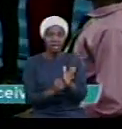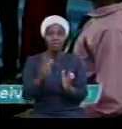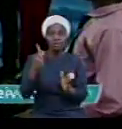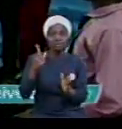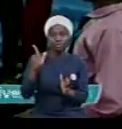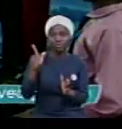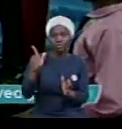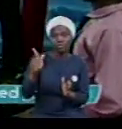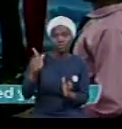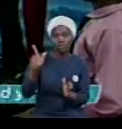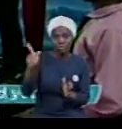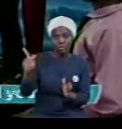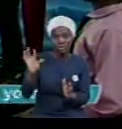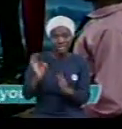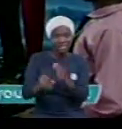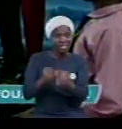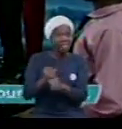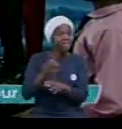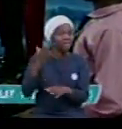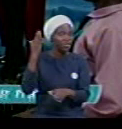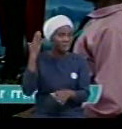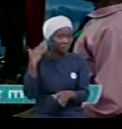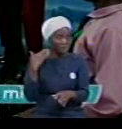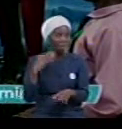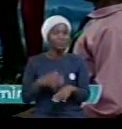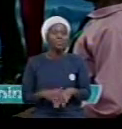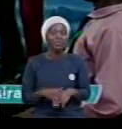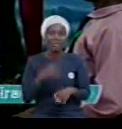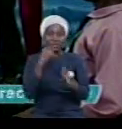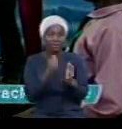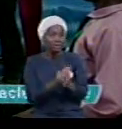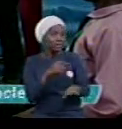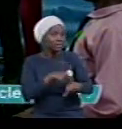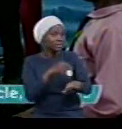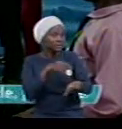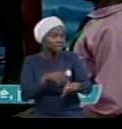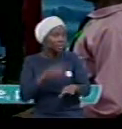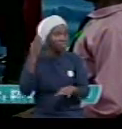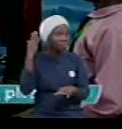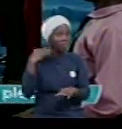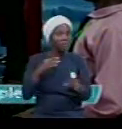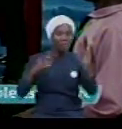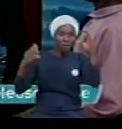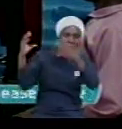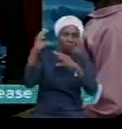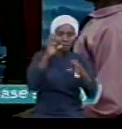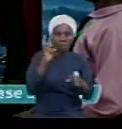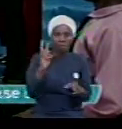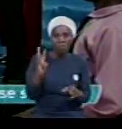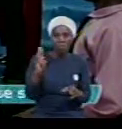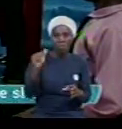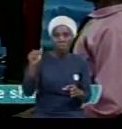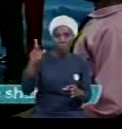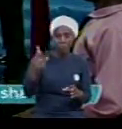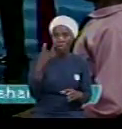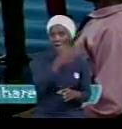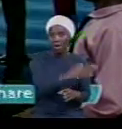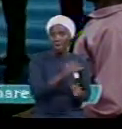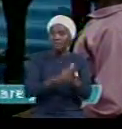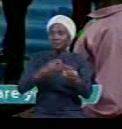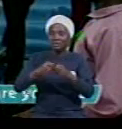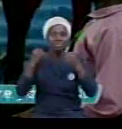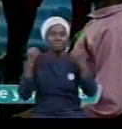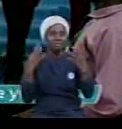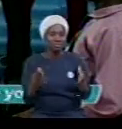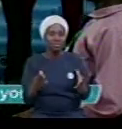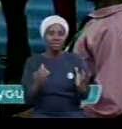4, 1992. She said there was a war in that place and the problem was serious. They have to be throwing them over the fence.